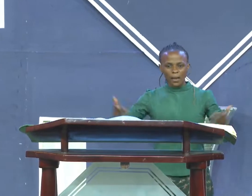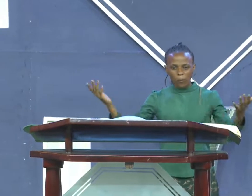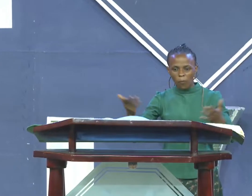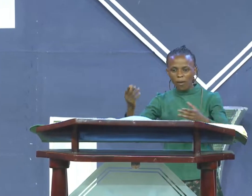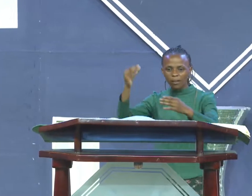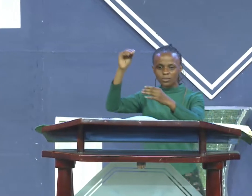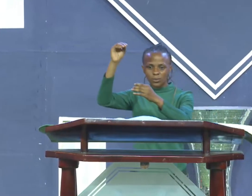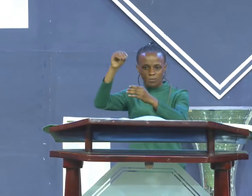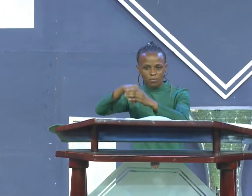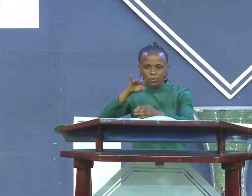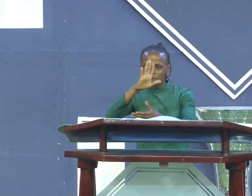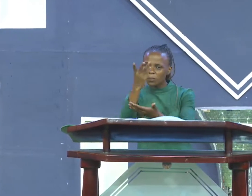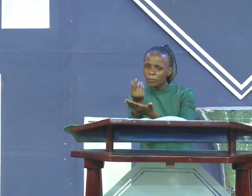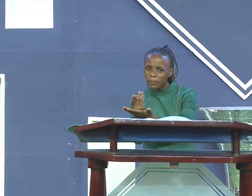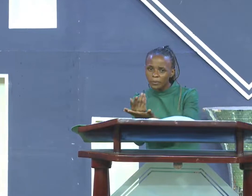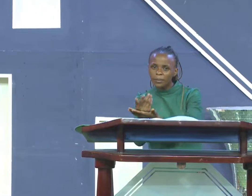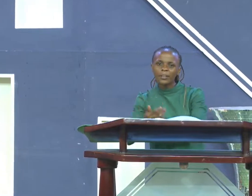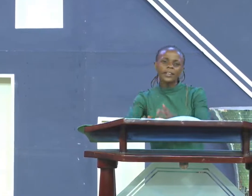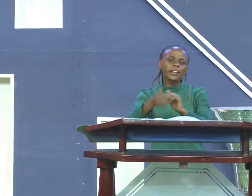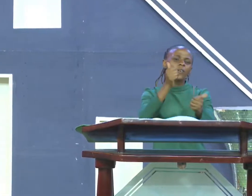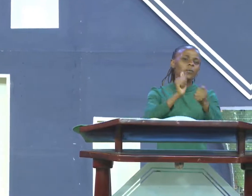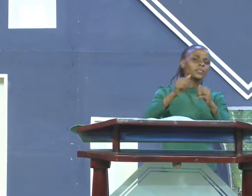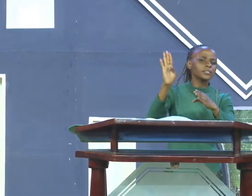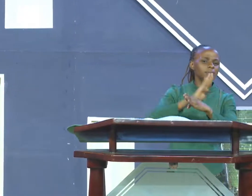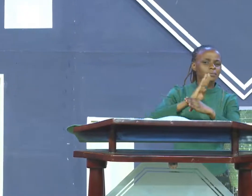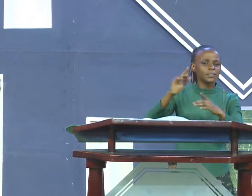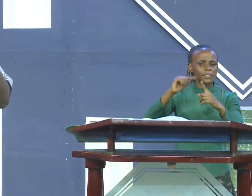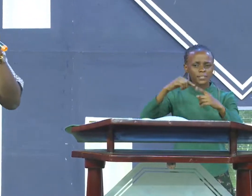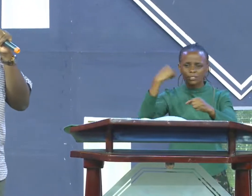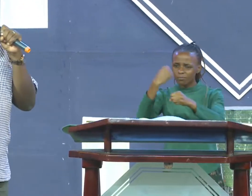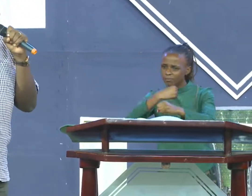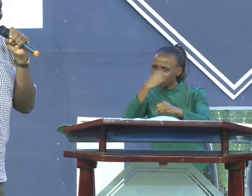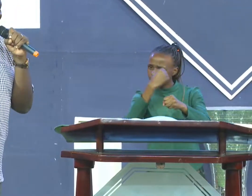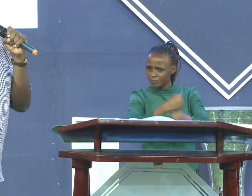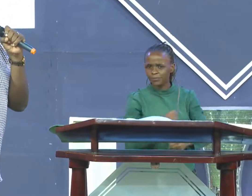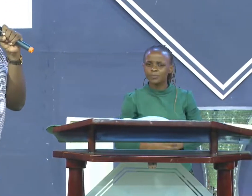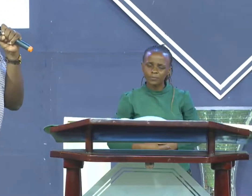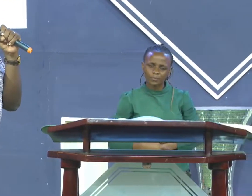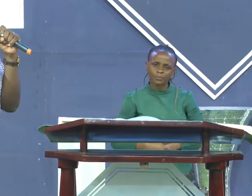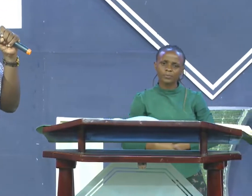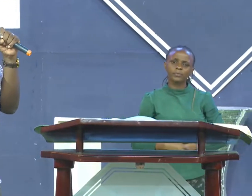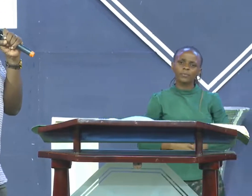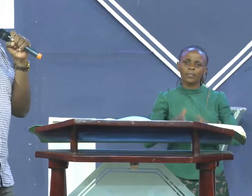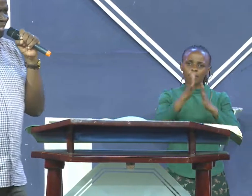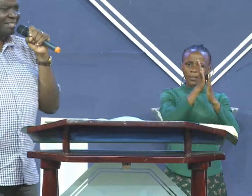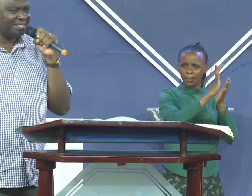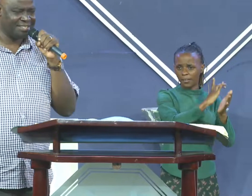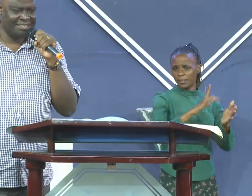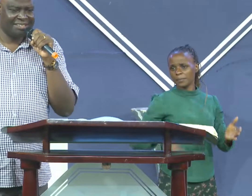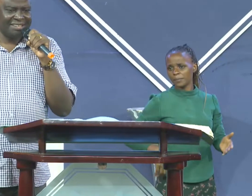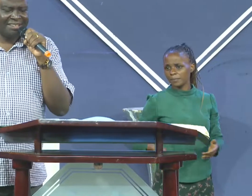invest, which kind of business to do. Praise the